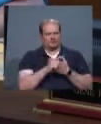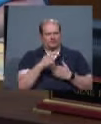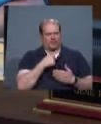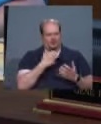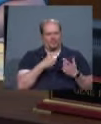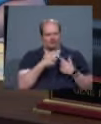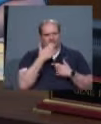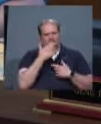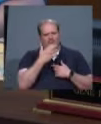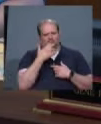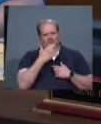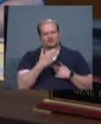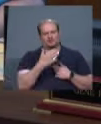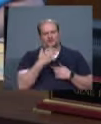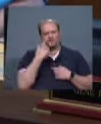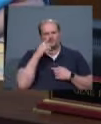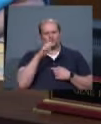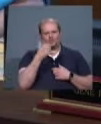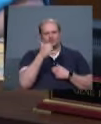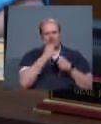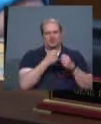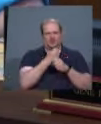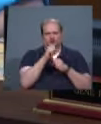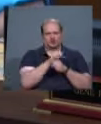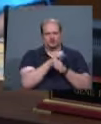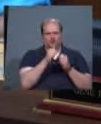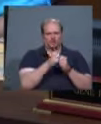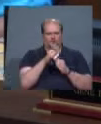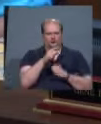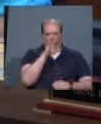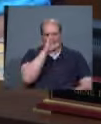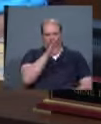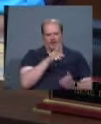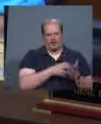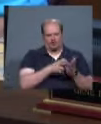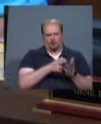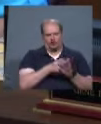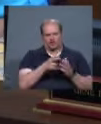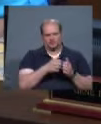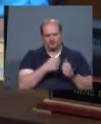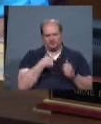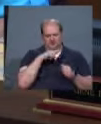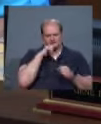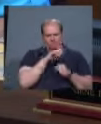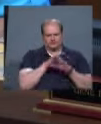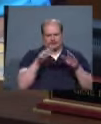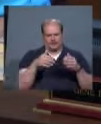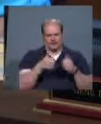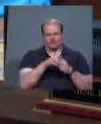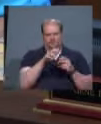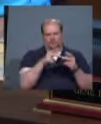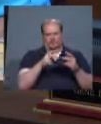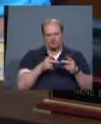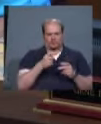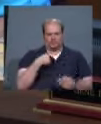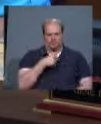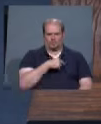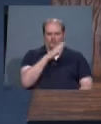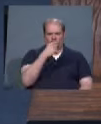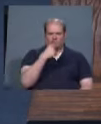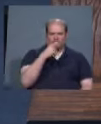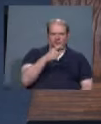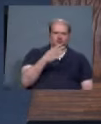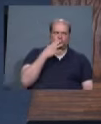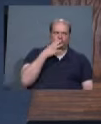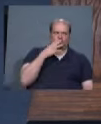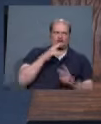want to say I appreciate the 10 years I've worked with you and your candor and honesty and dedication to your position. You will be missed. Well, thank you